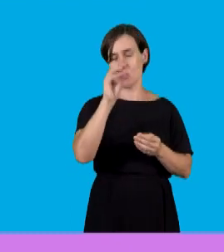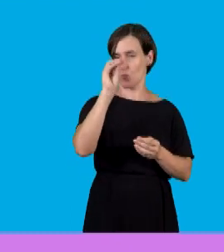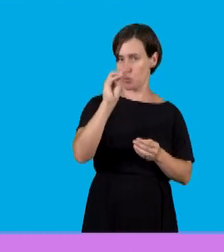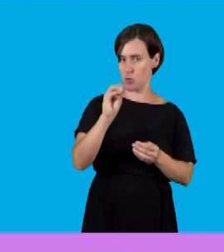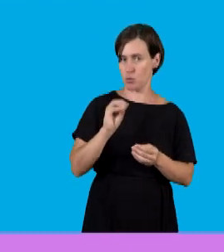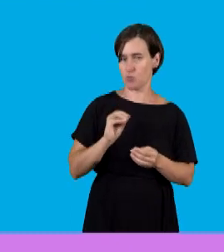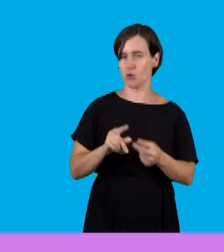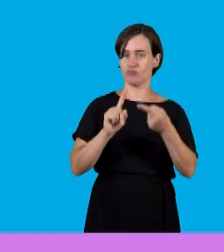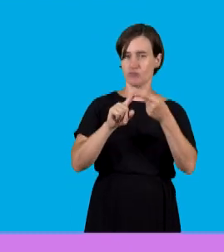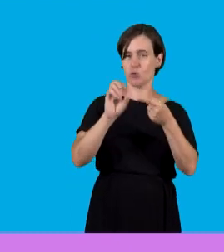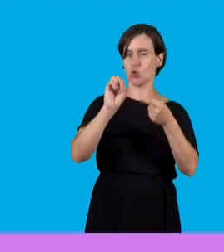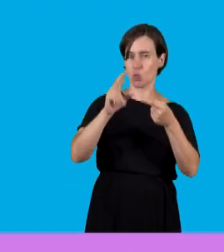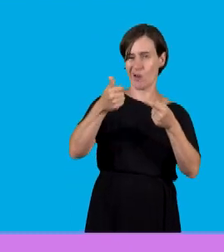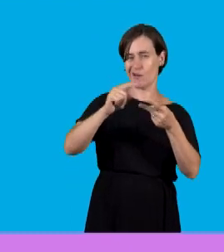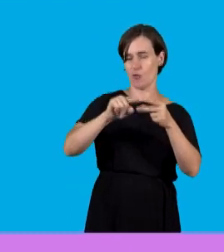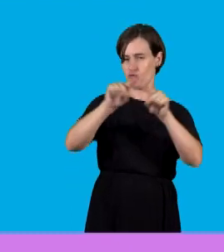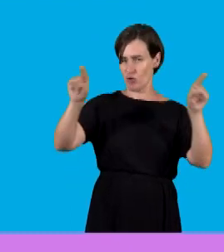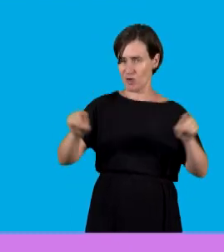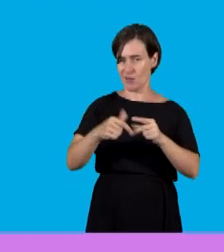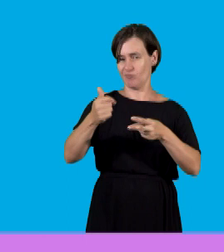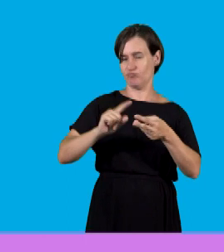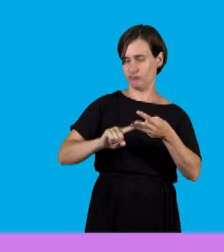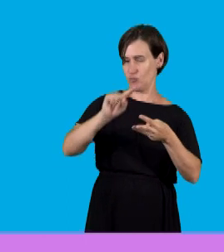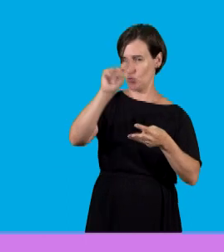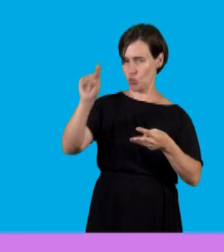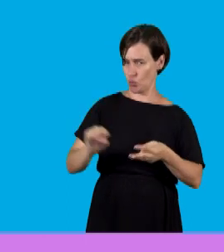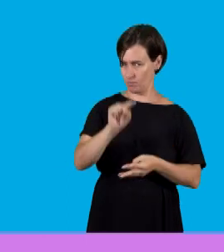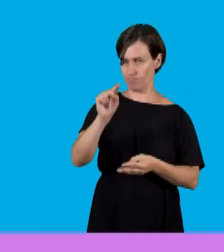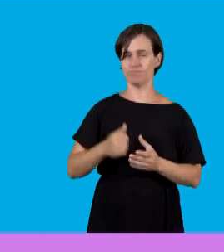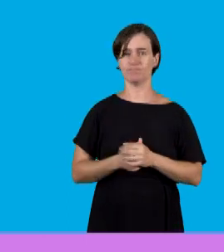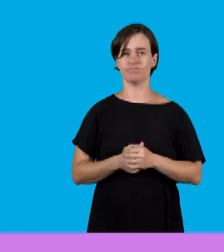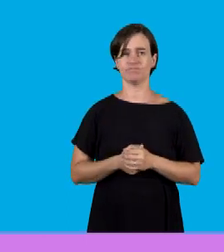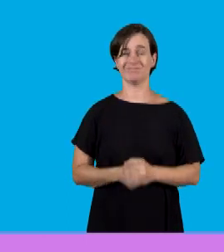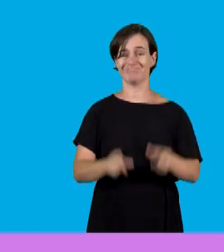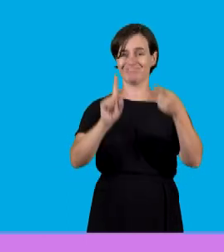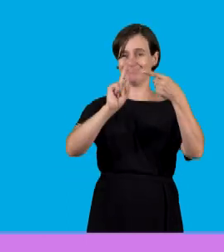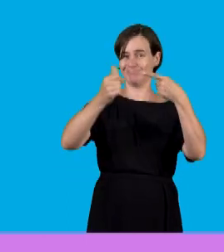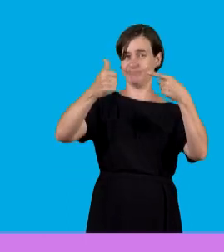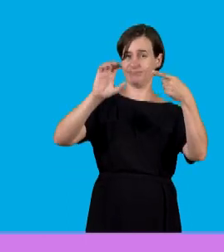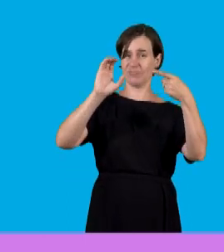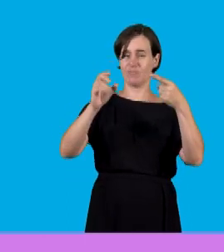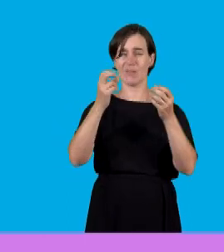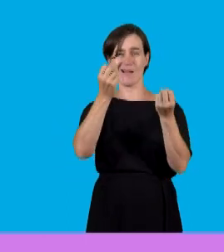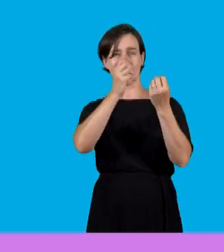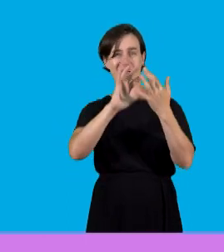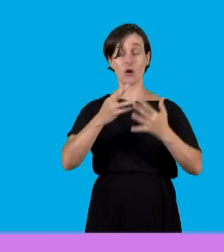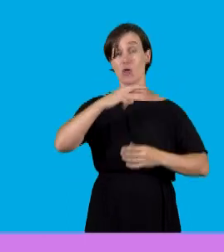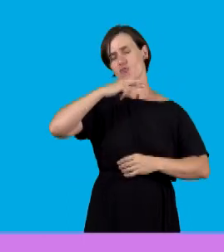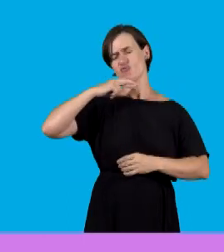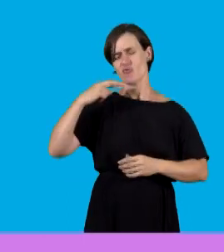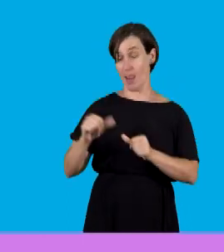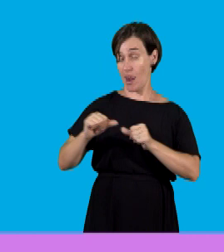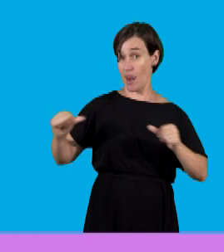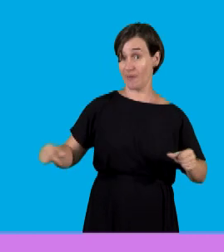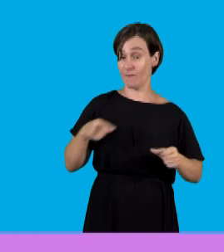a square, rectangles, and a circle. So question C says, calculate the actual